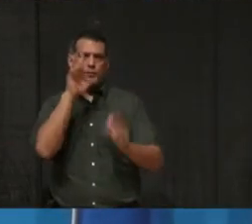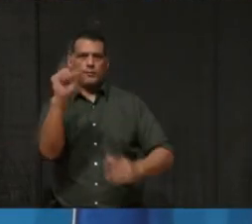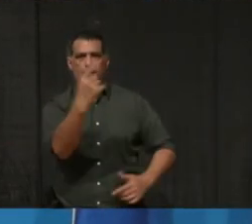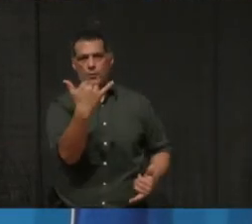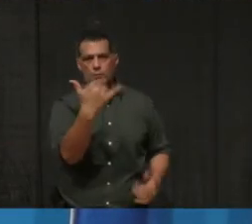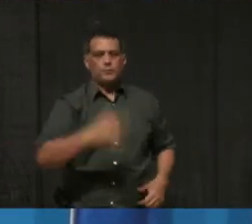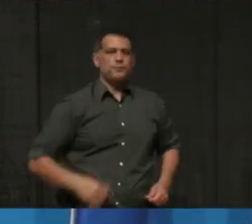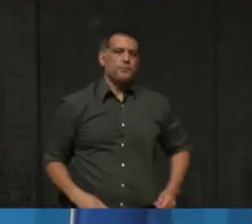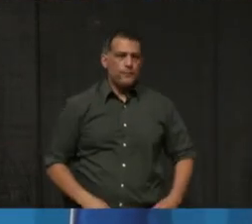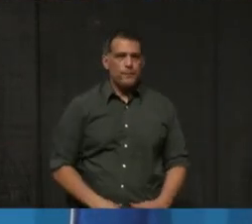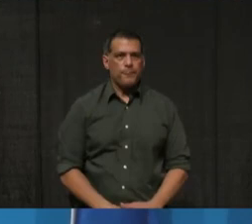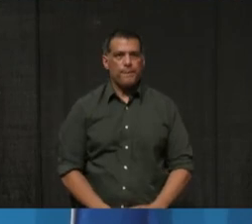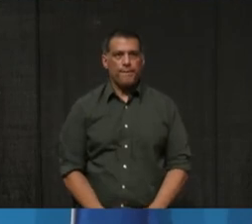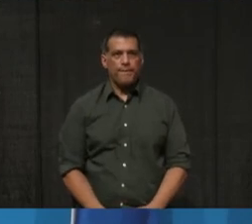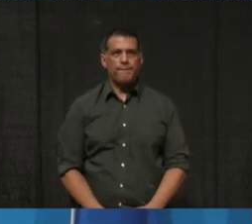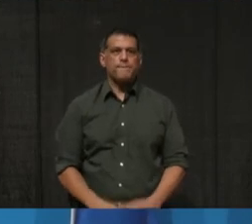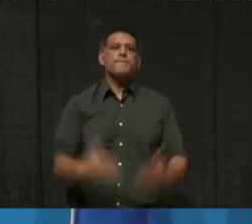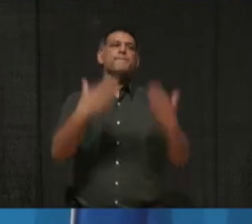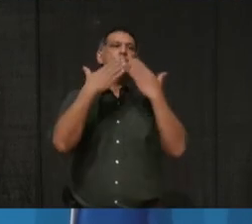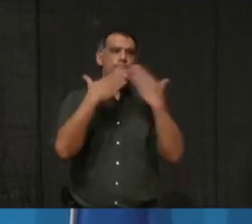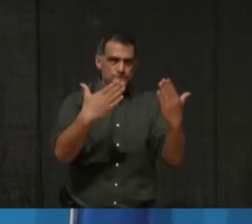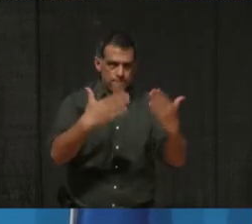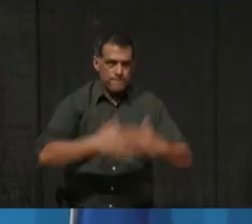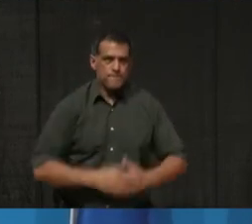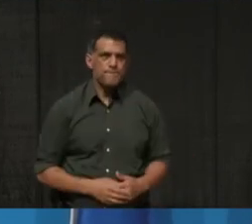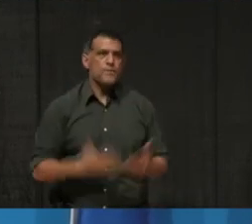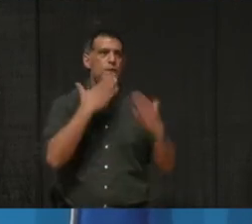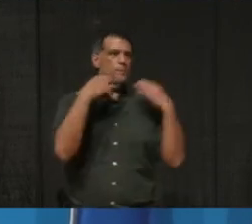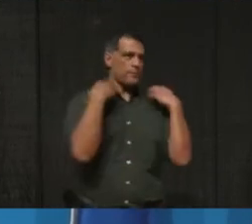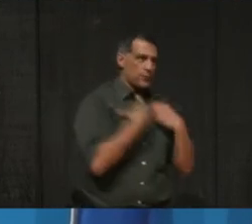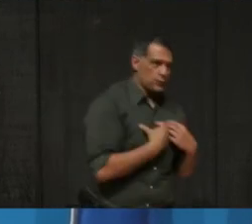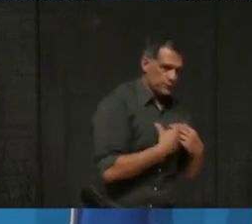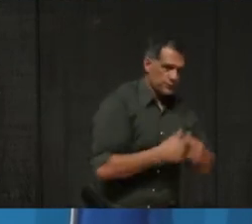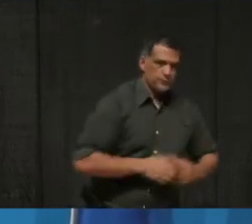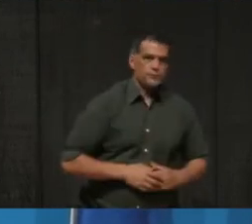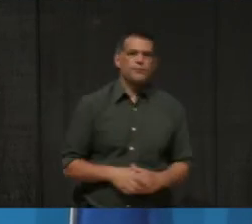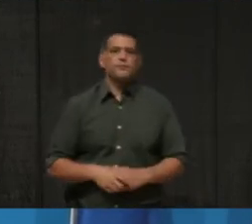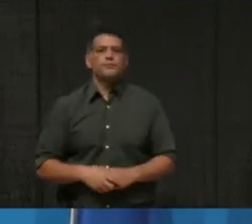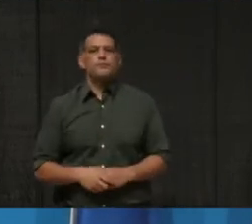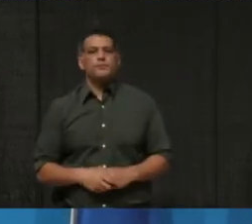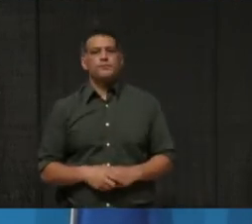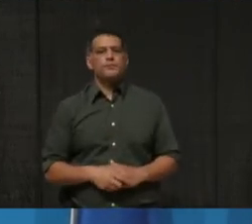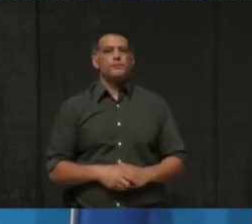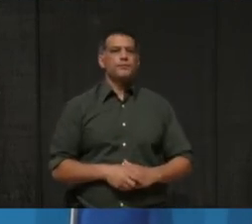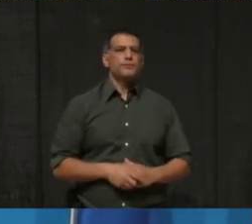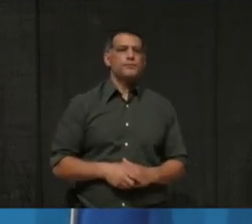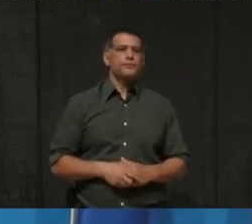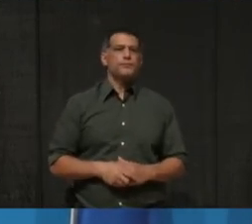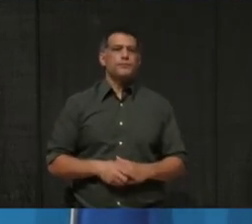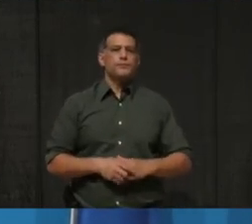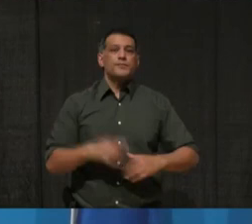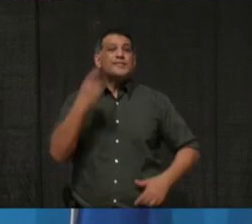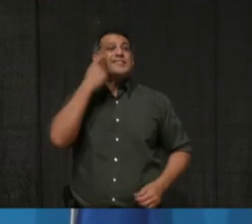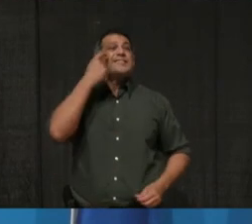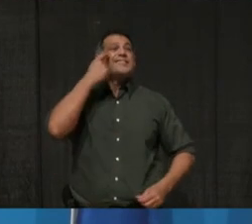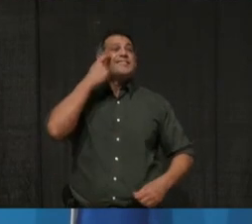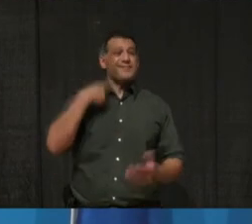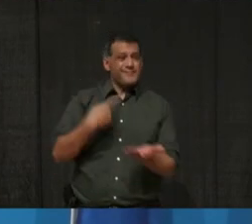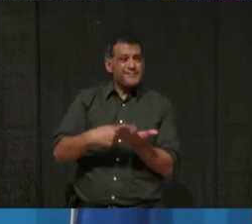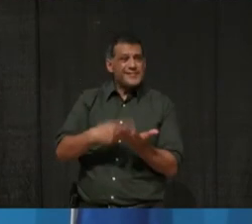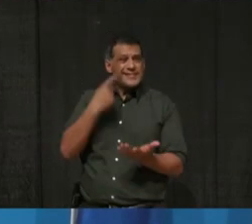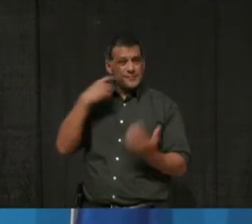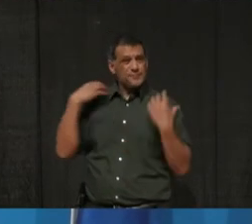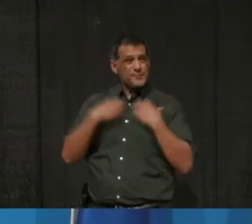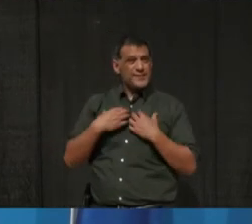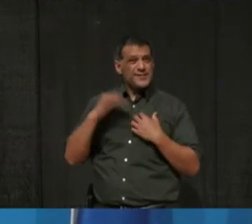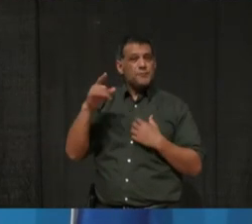Yes, thanks, Steve, for the question. Thank you, Madam Mayor. Certainly, at least on the last point that Mayor Crombie was speaking to, the